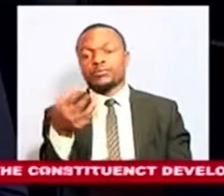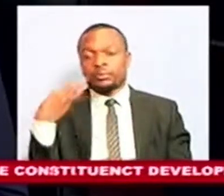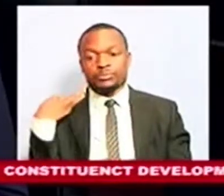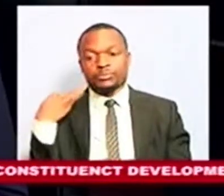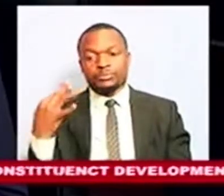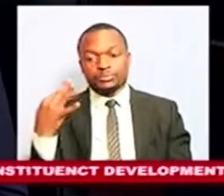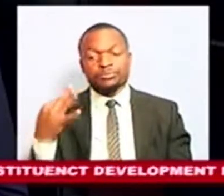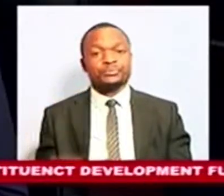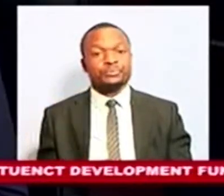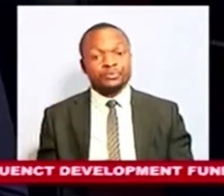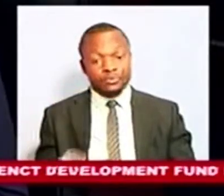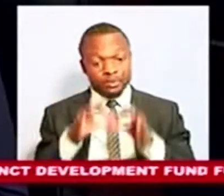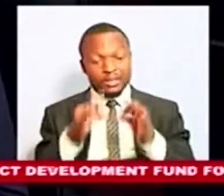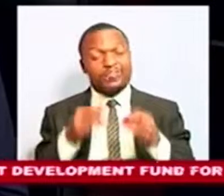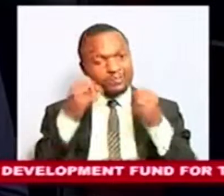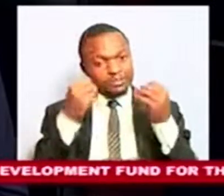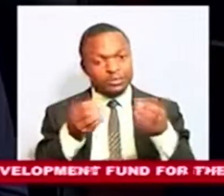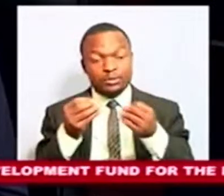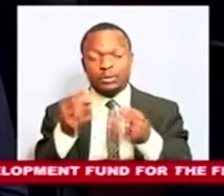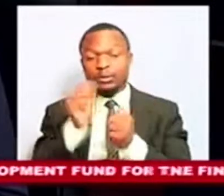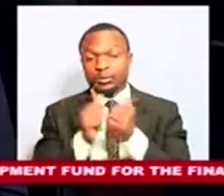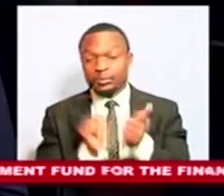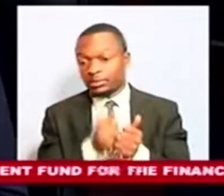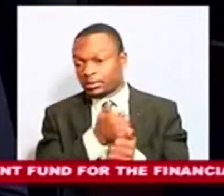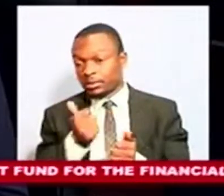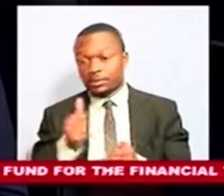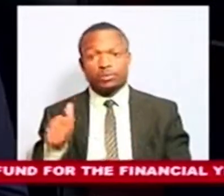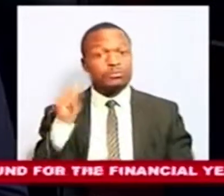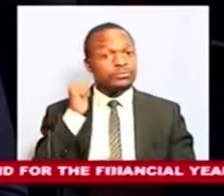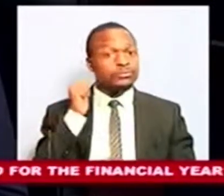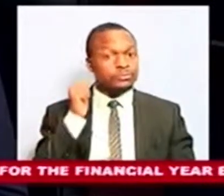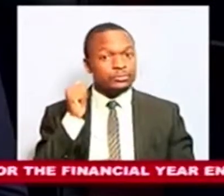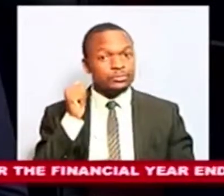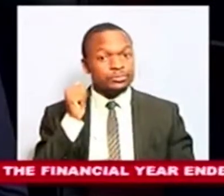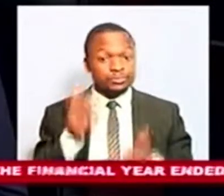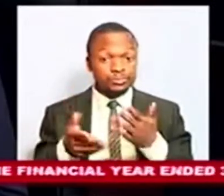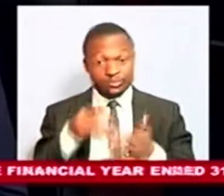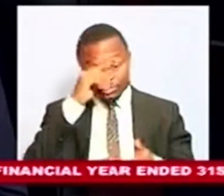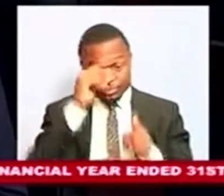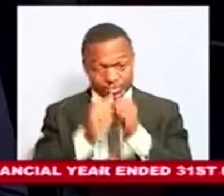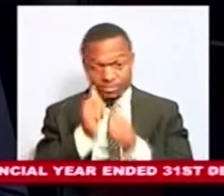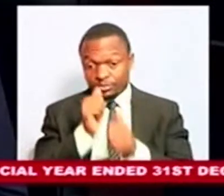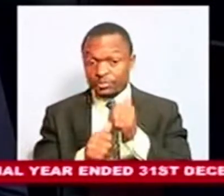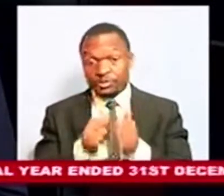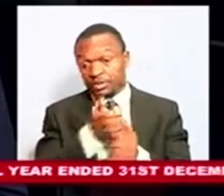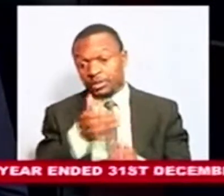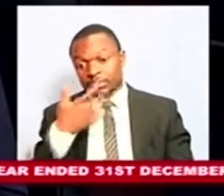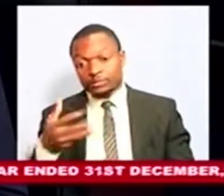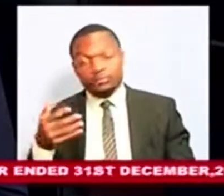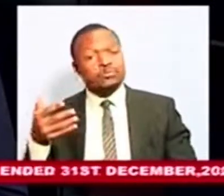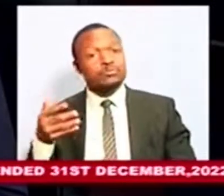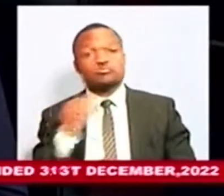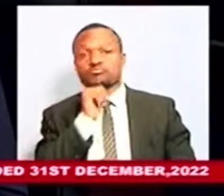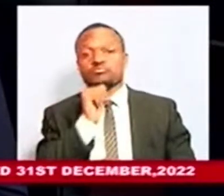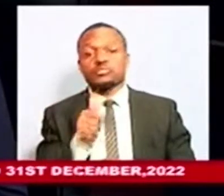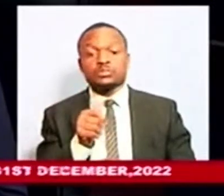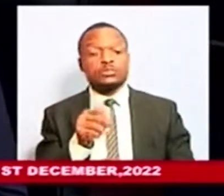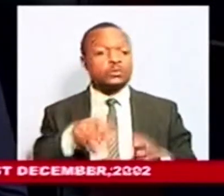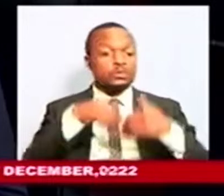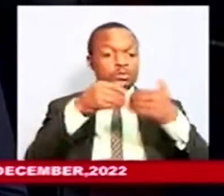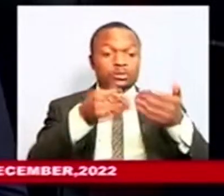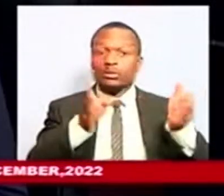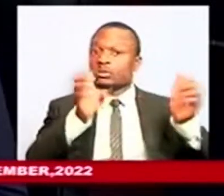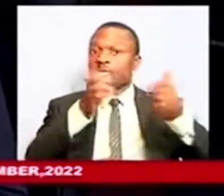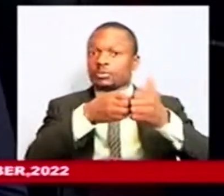applied? And if there were many, how about those that were denied, maybe because of certain things that they couldn't actually avail to the